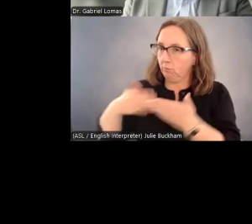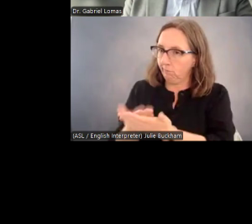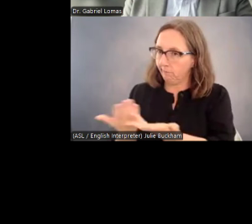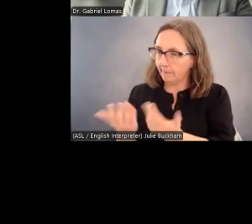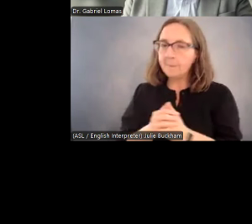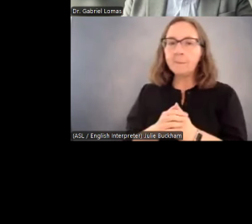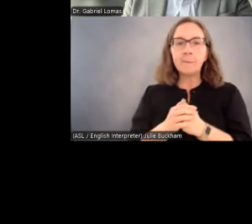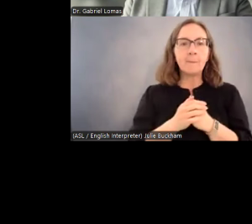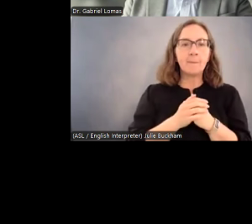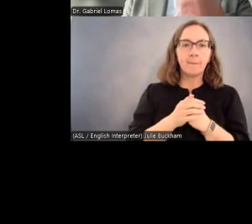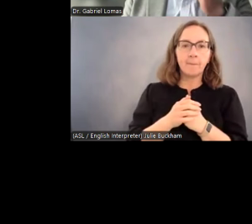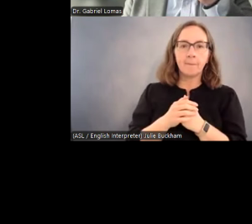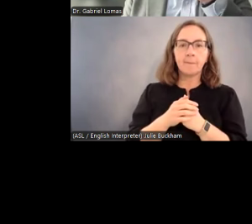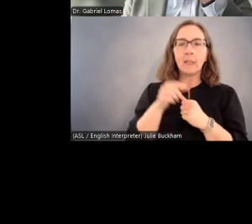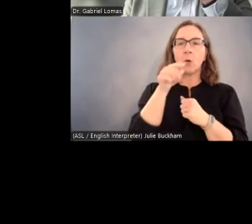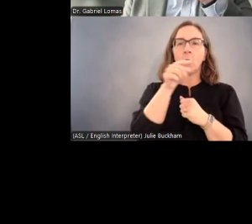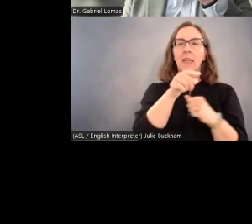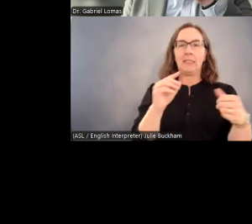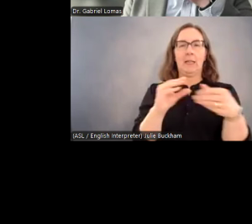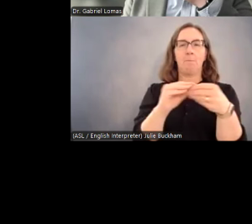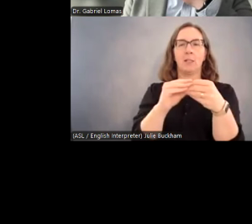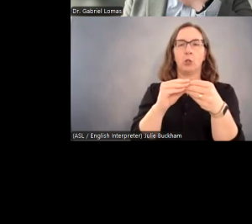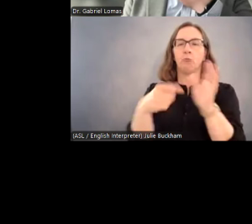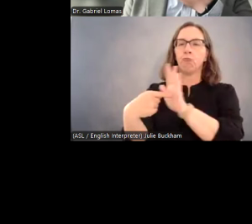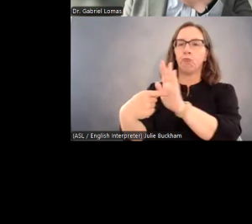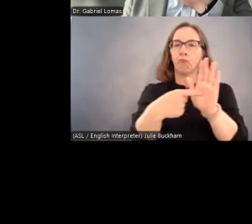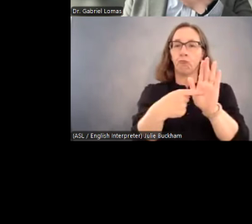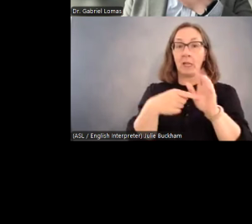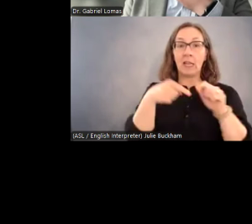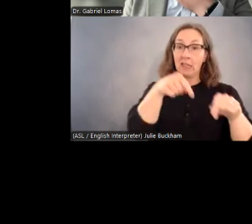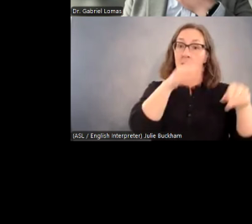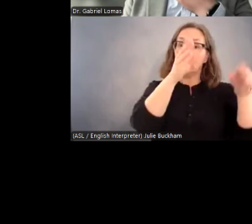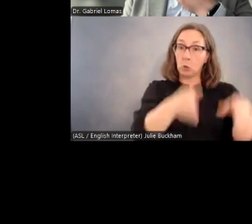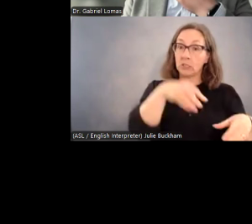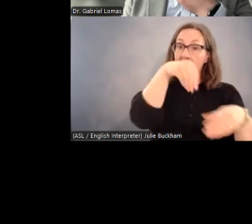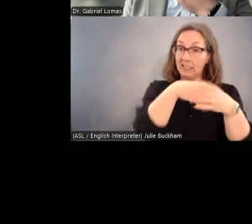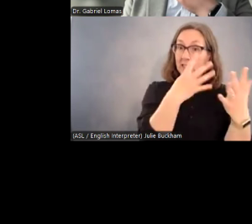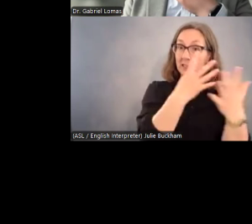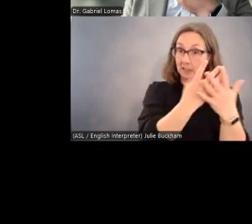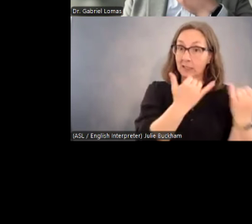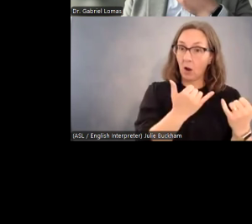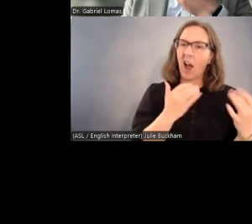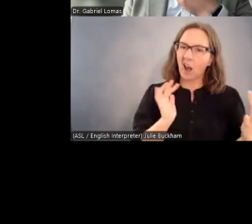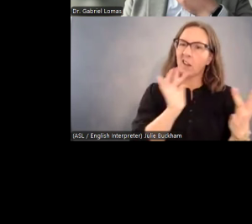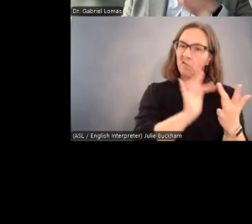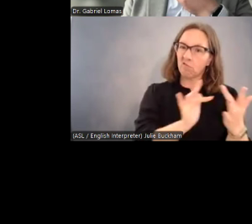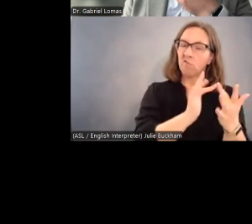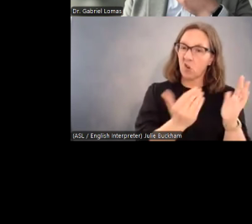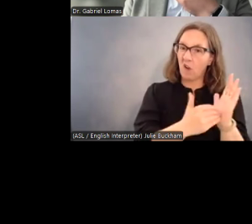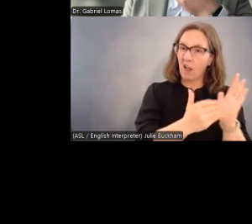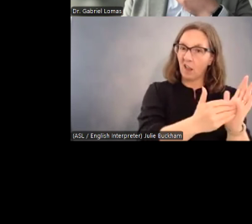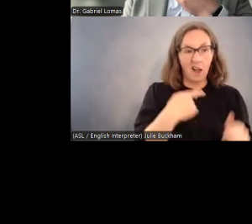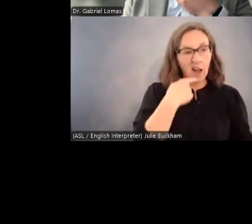So I wanted to share this message. This is an inmate that I am in regular contact with, and I told him I was going to be meeting